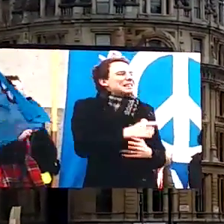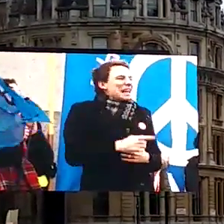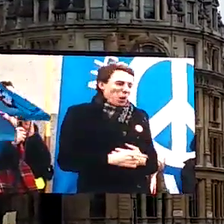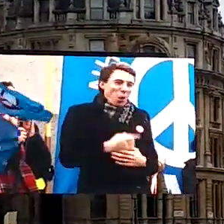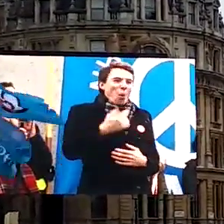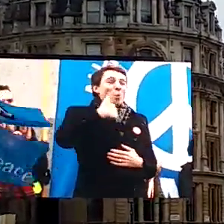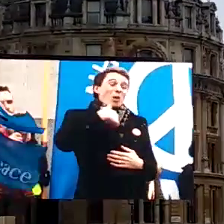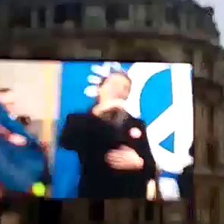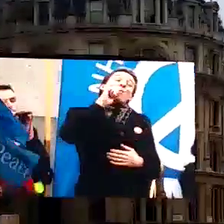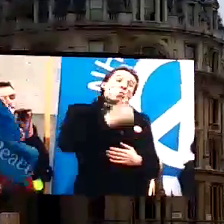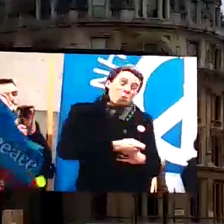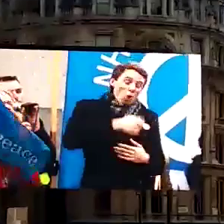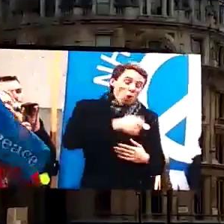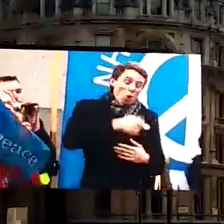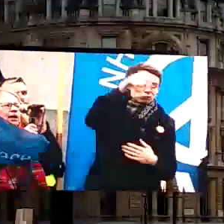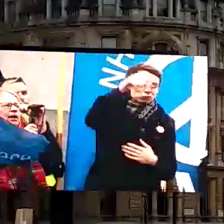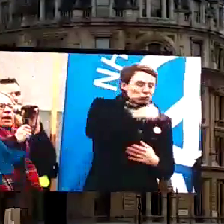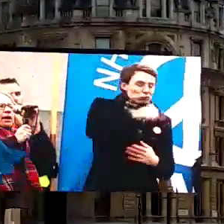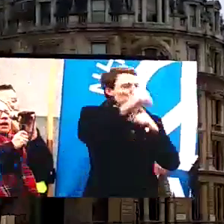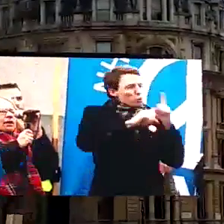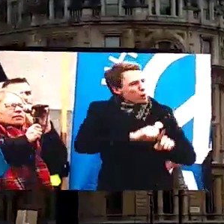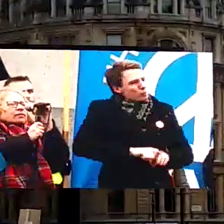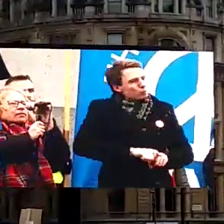start a nuclear war,